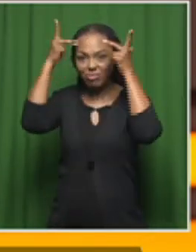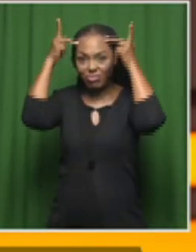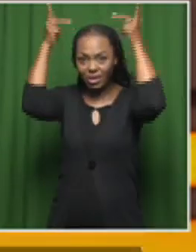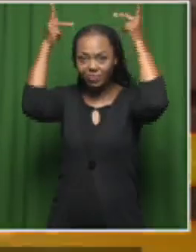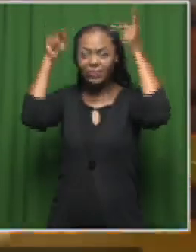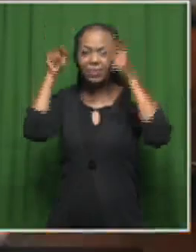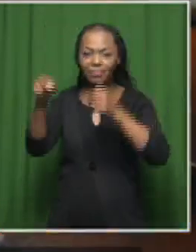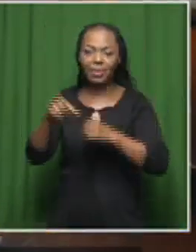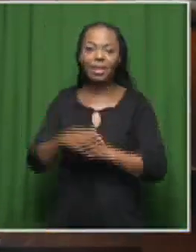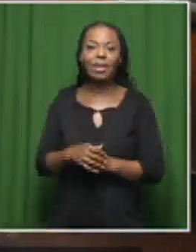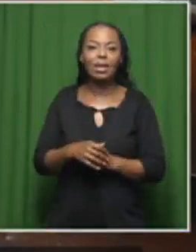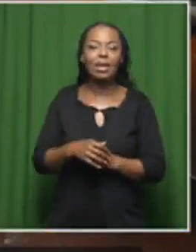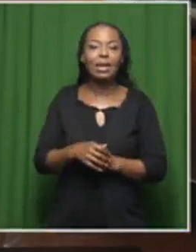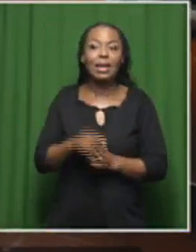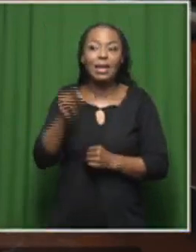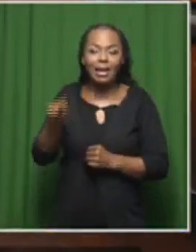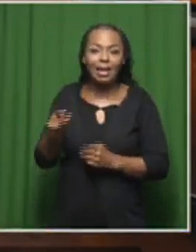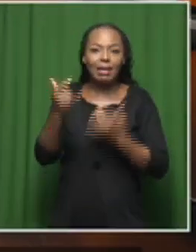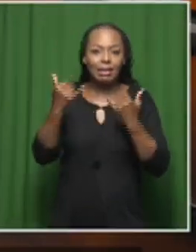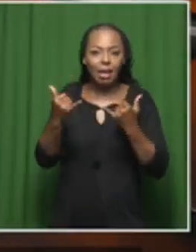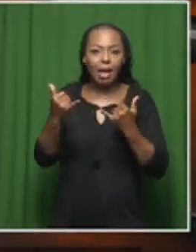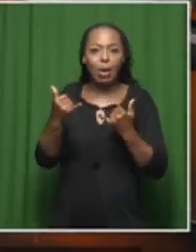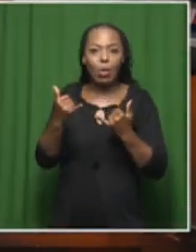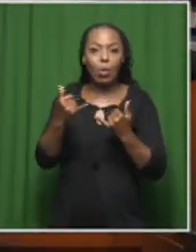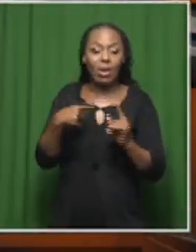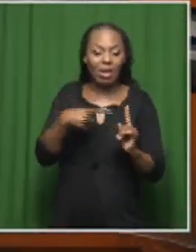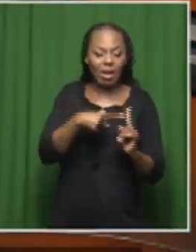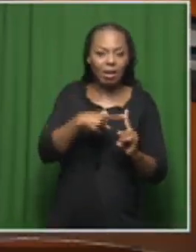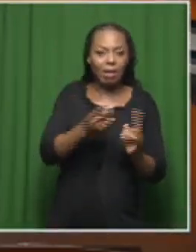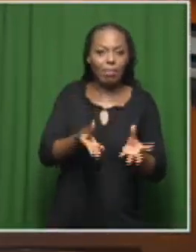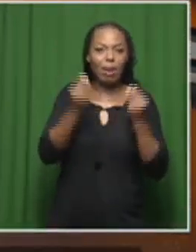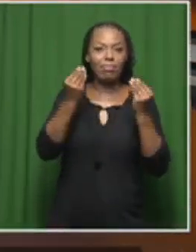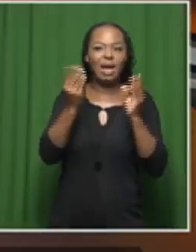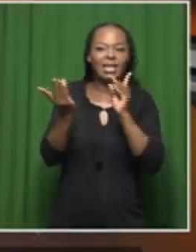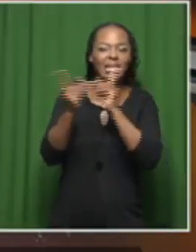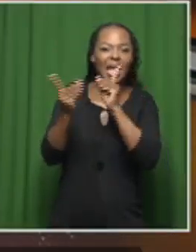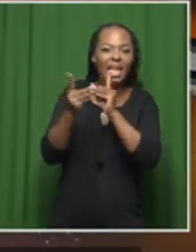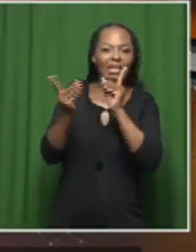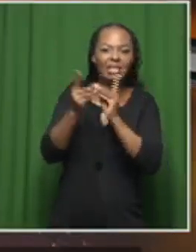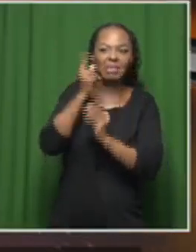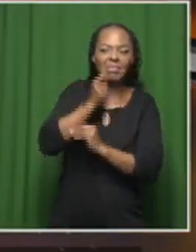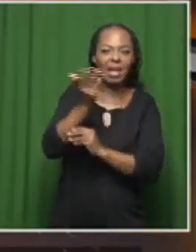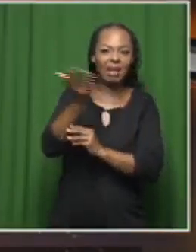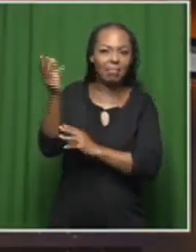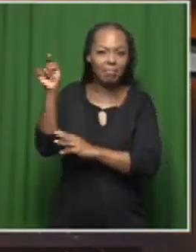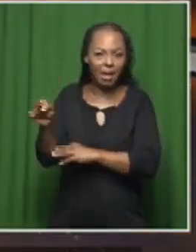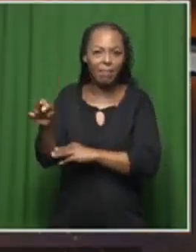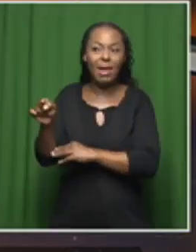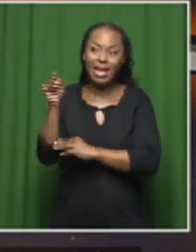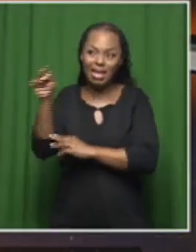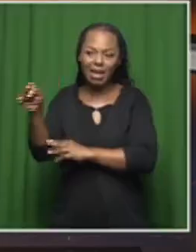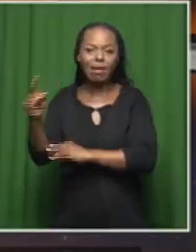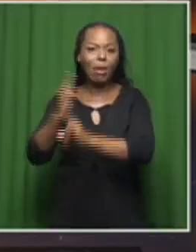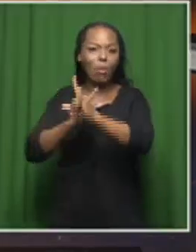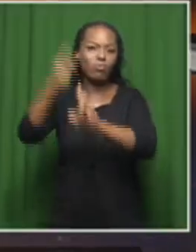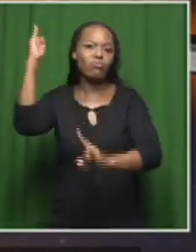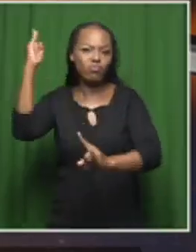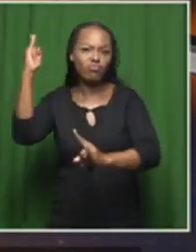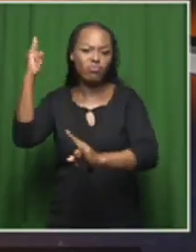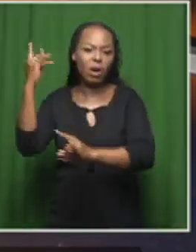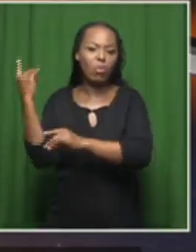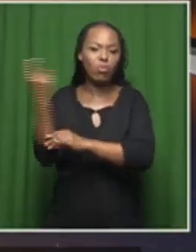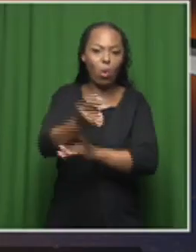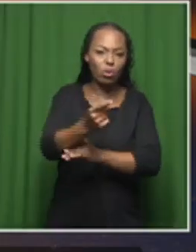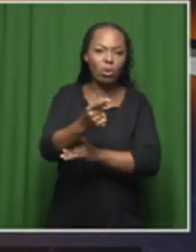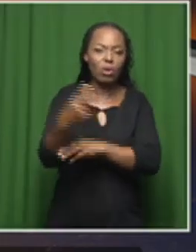Sort of ironically, the guy she falls in love with is the general who's won the war. But both of them are